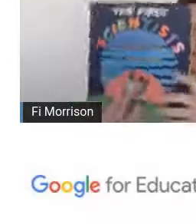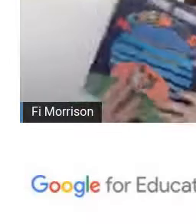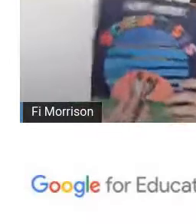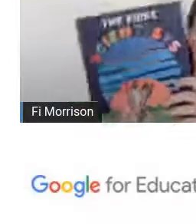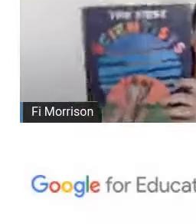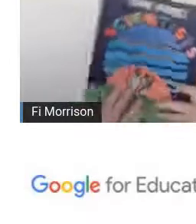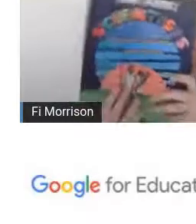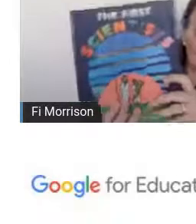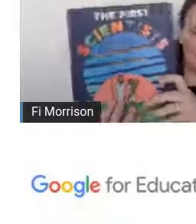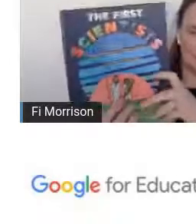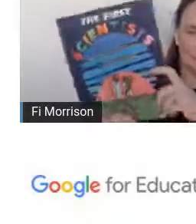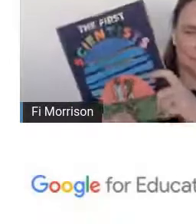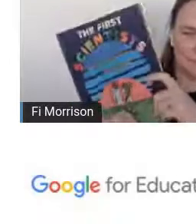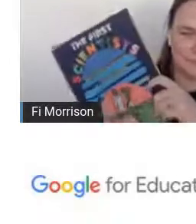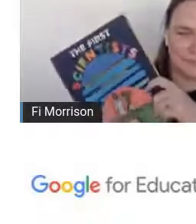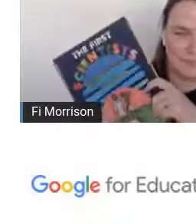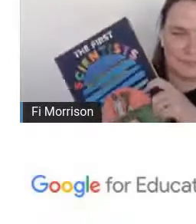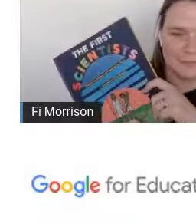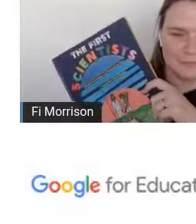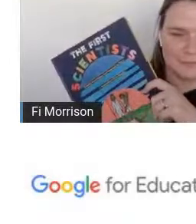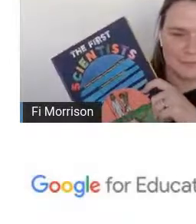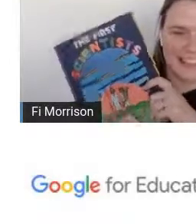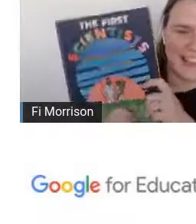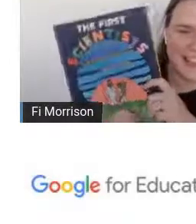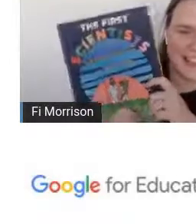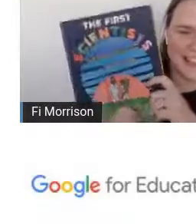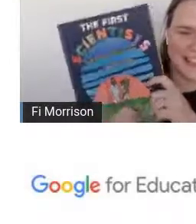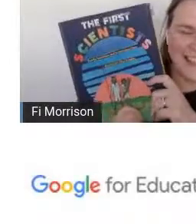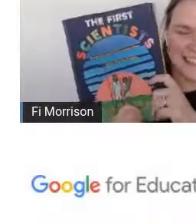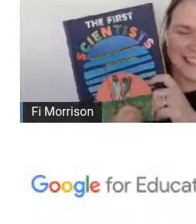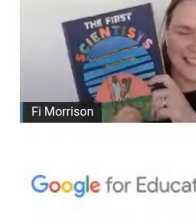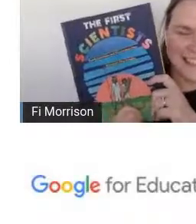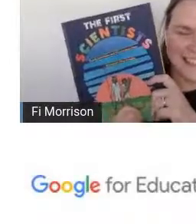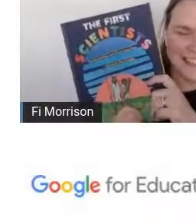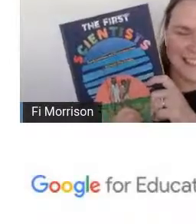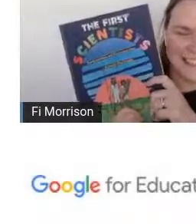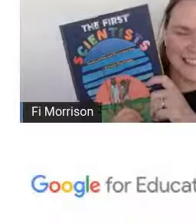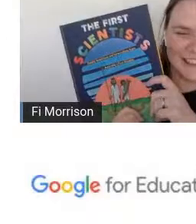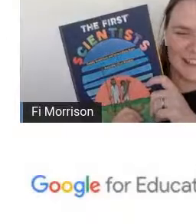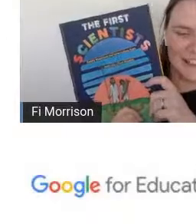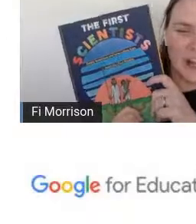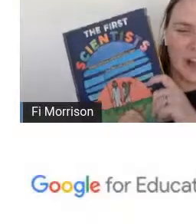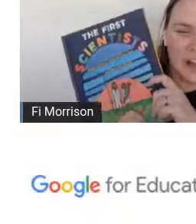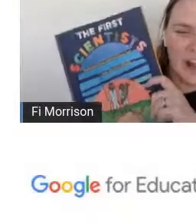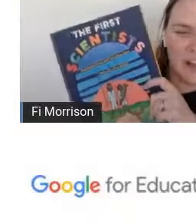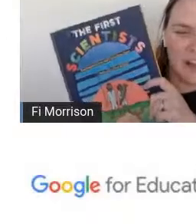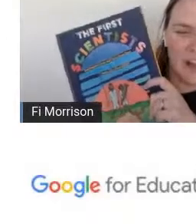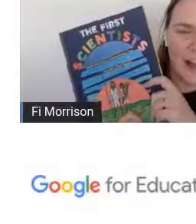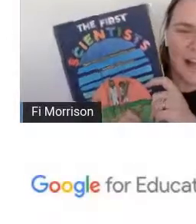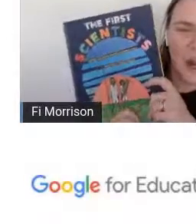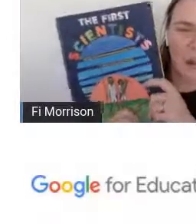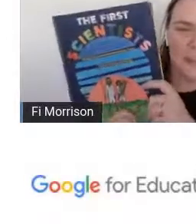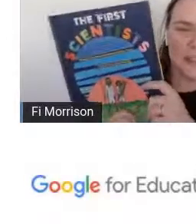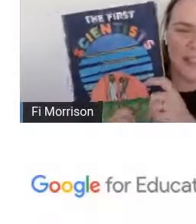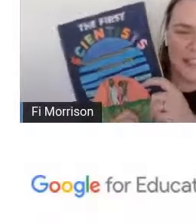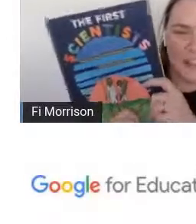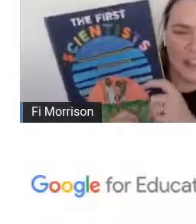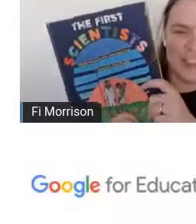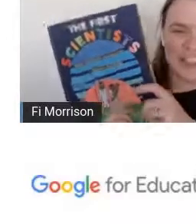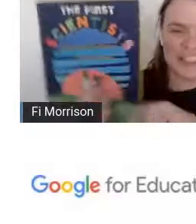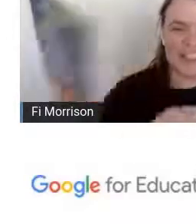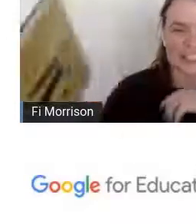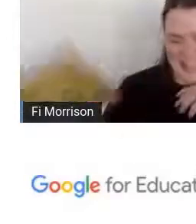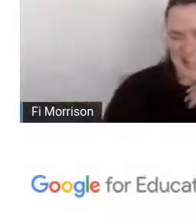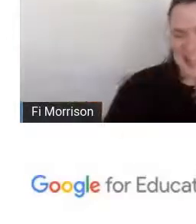the kids, and it's the Millennium Falcon. They needed it. It's really expensive, but they need." Okay, good. So I'm the only one. Awesome, sweet. Okay. Yeah. No, we'll